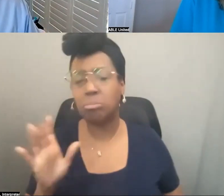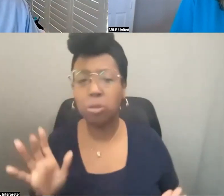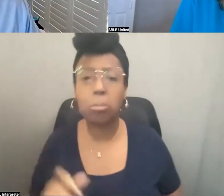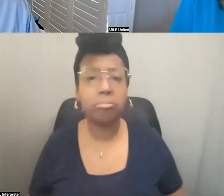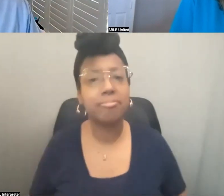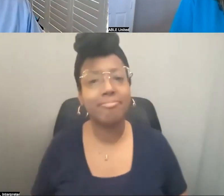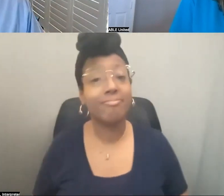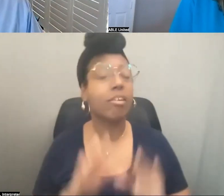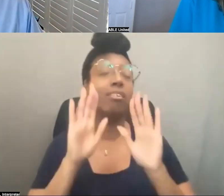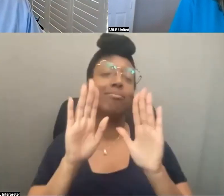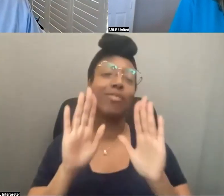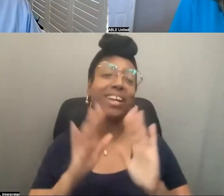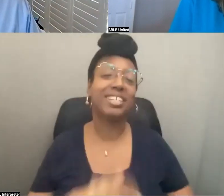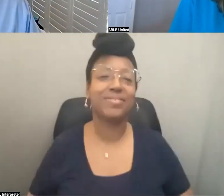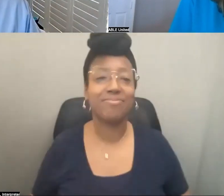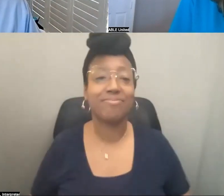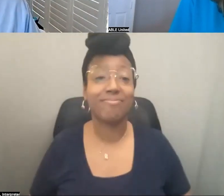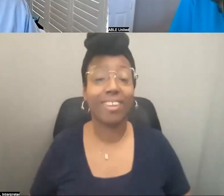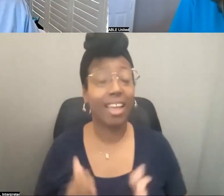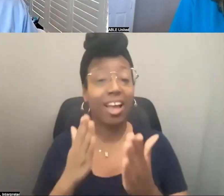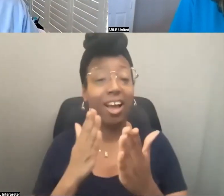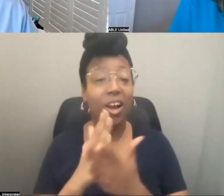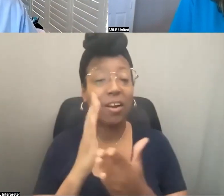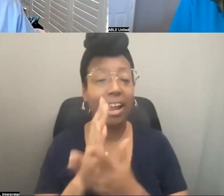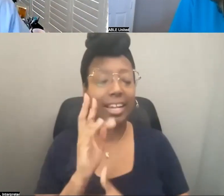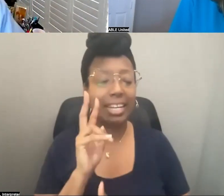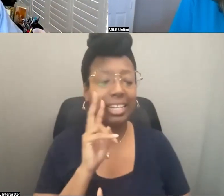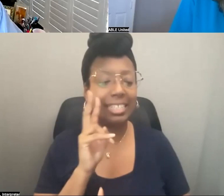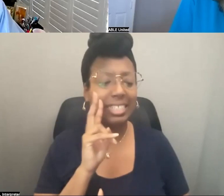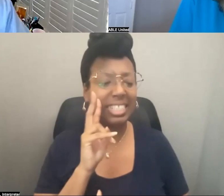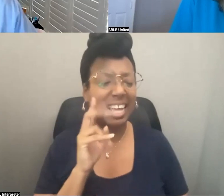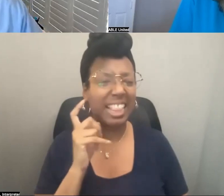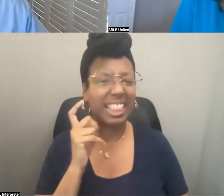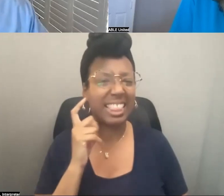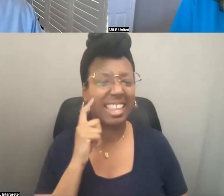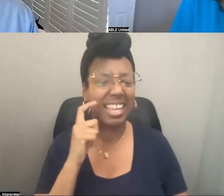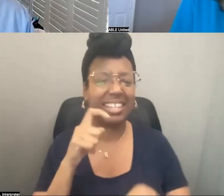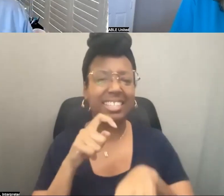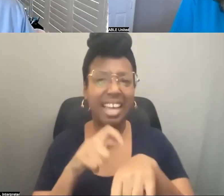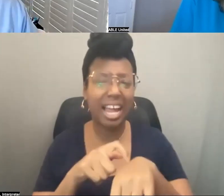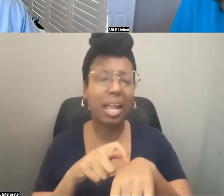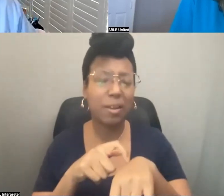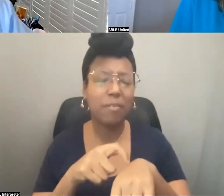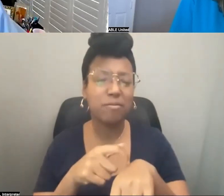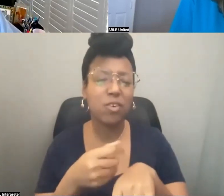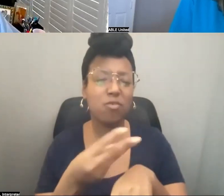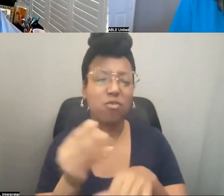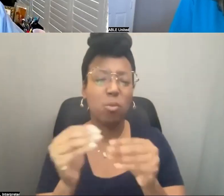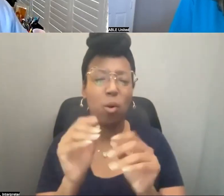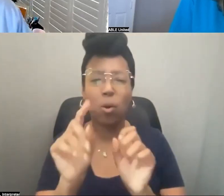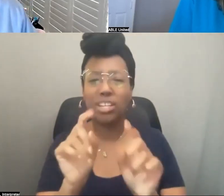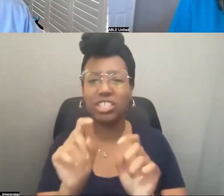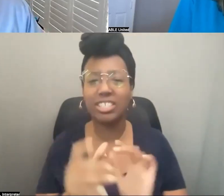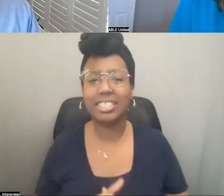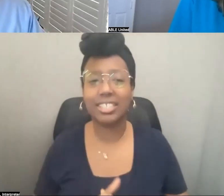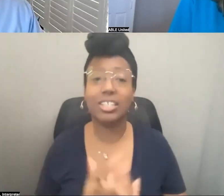great. All right, let's see. We have time for a couple more questions. And